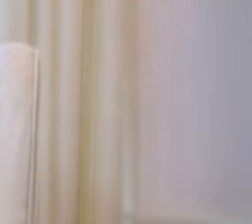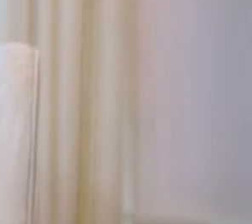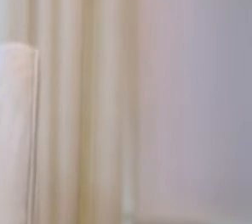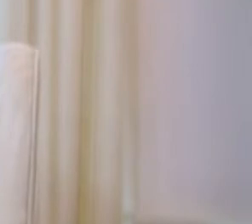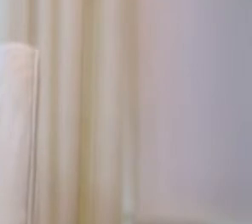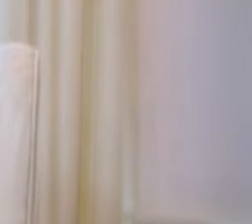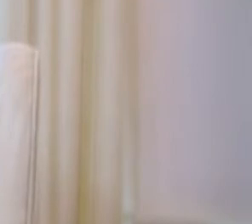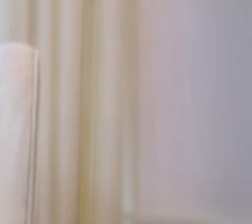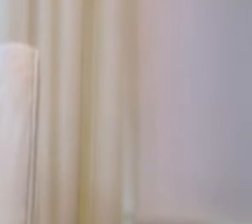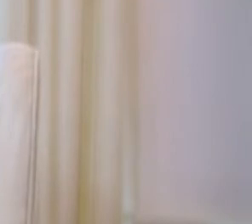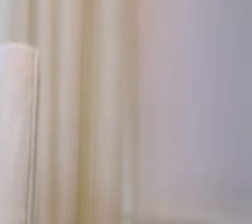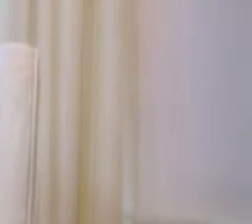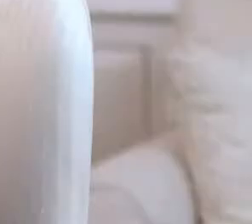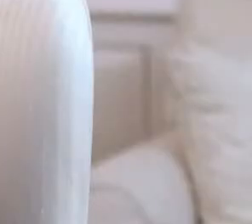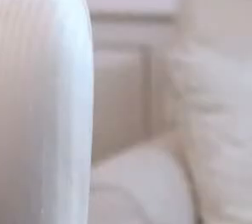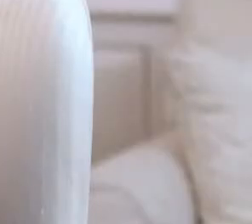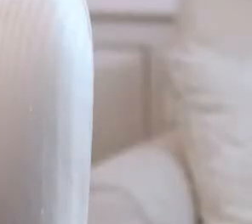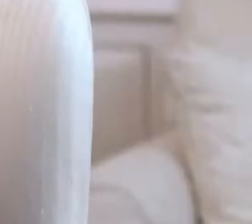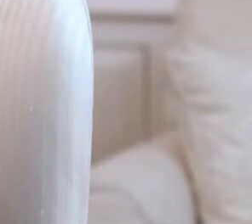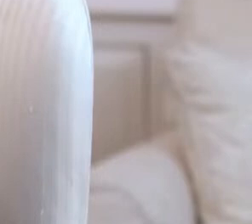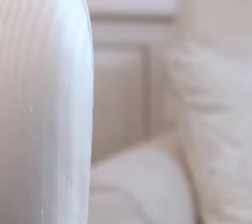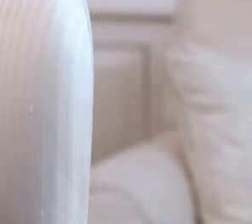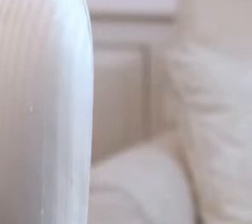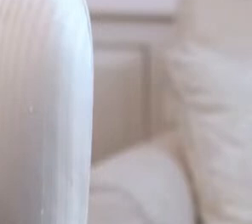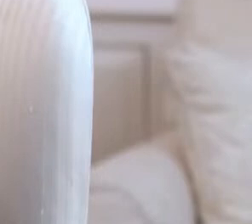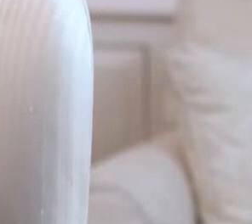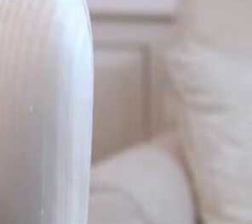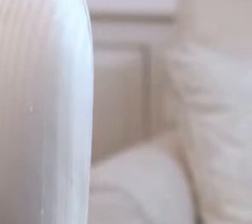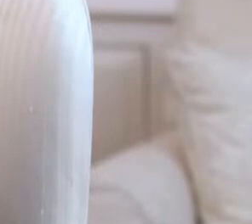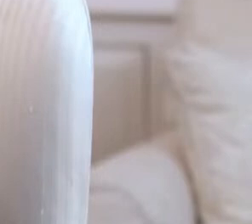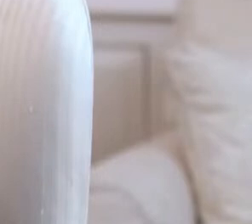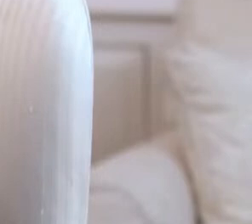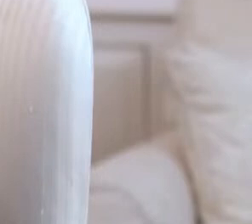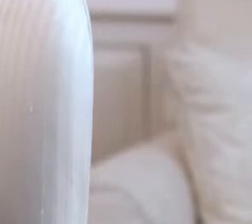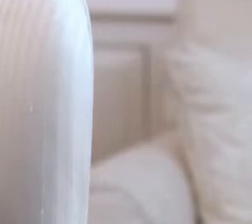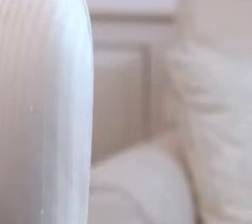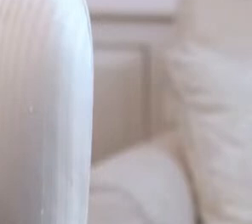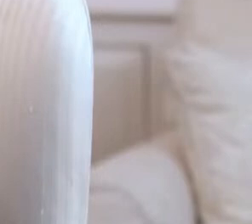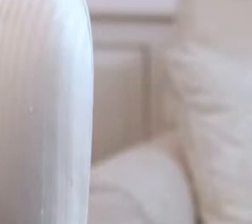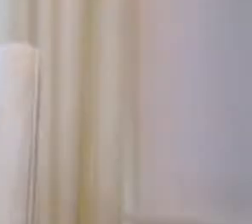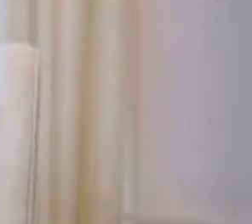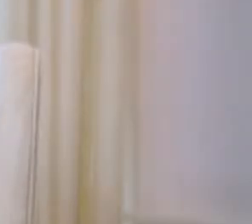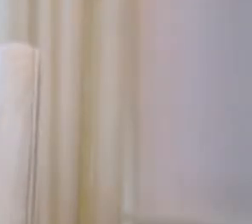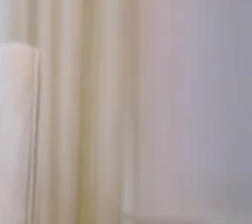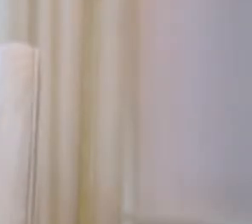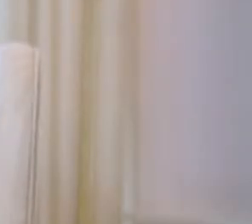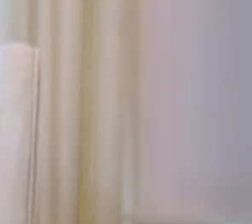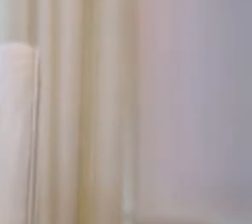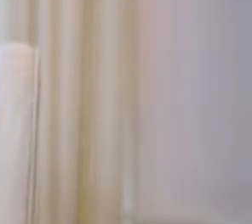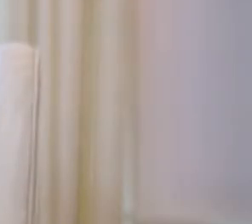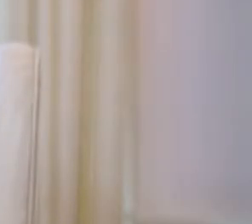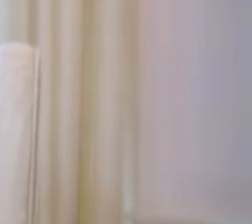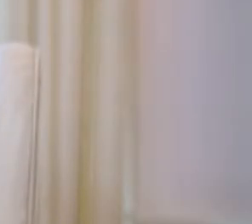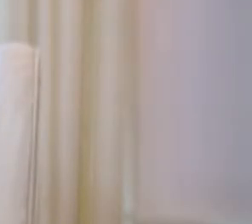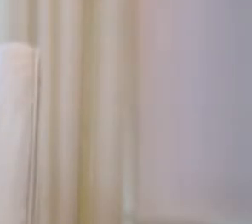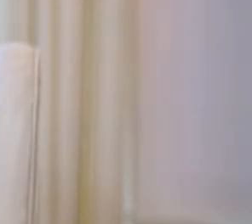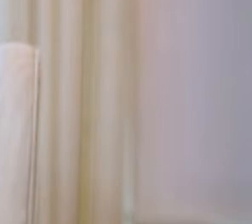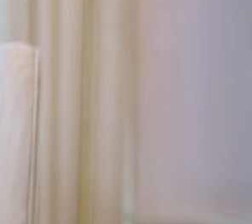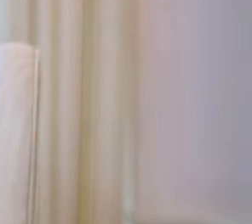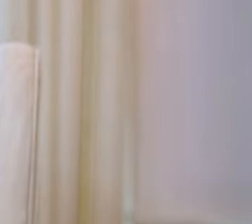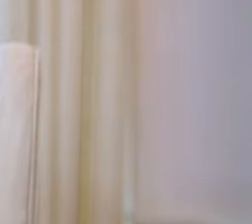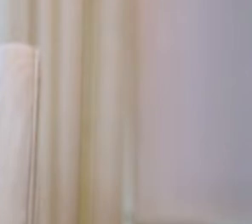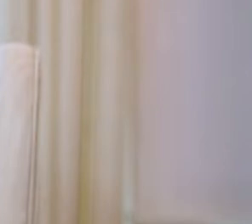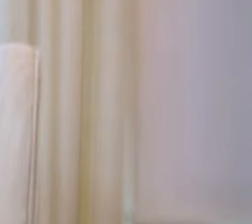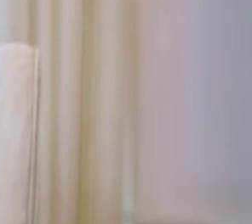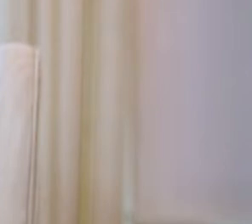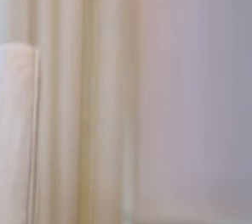being willing to share that with us today. Working for and serving for DHSS was the highlight and one of